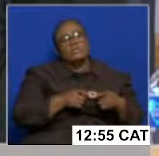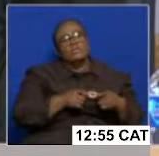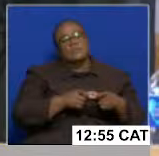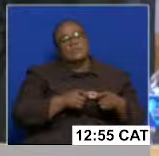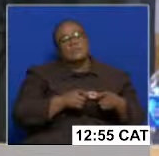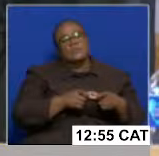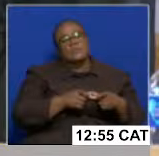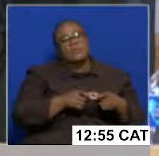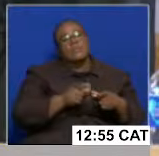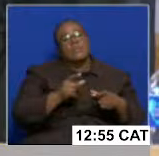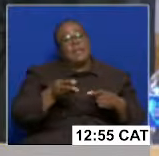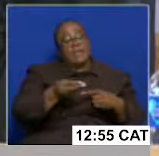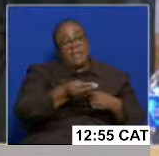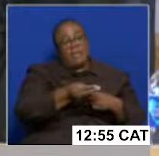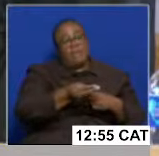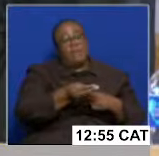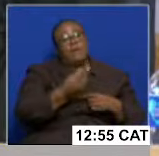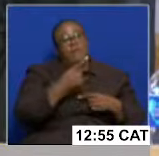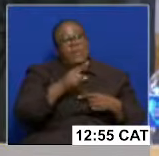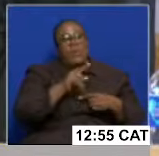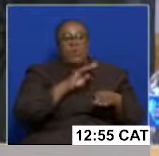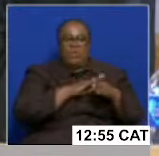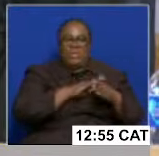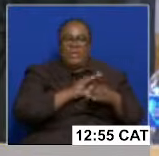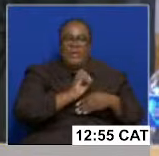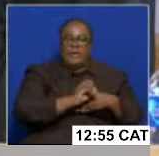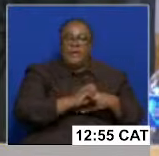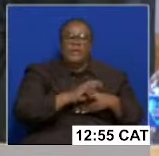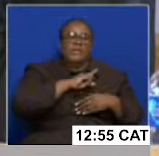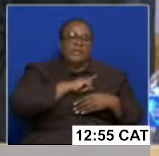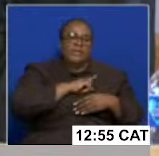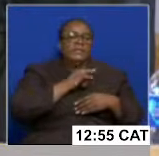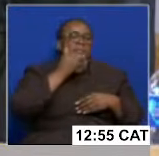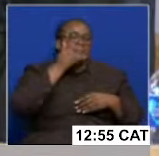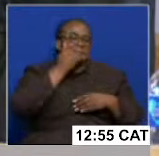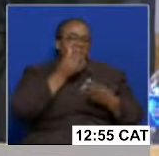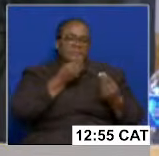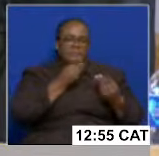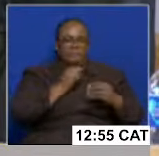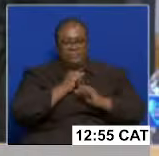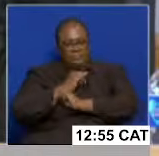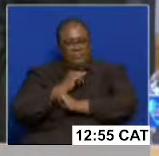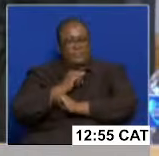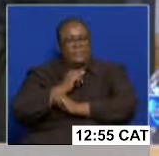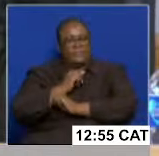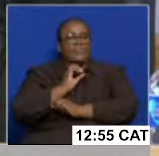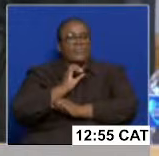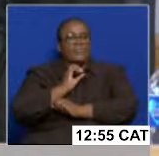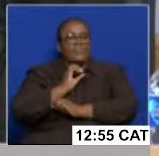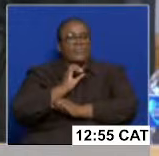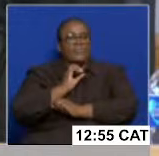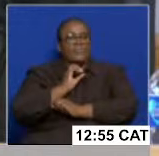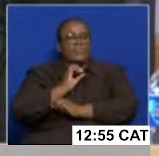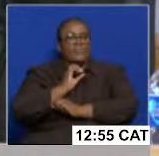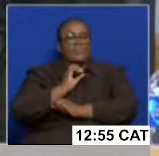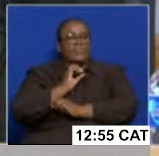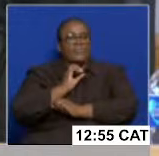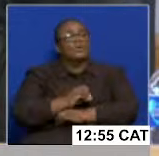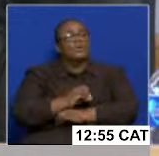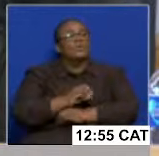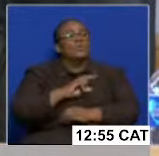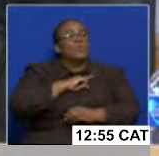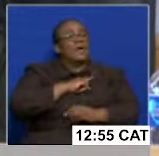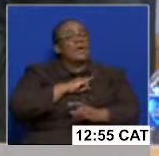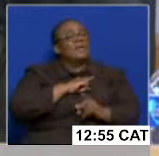for a purpose. It has his telephone number, so there's a good reason that Ms. Stolz thought to give you that